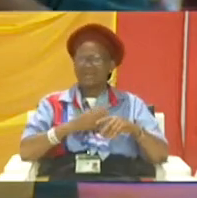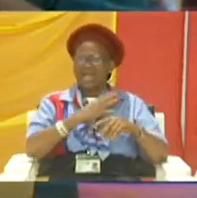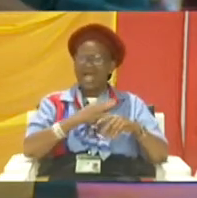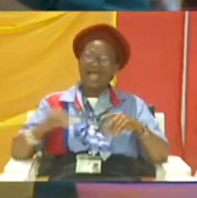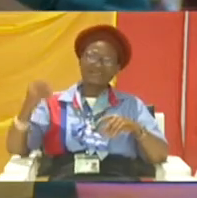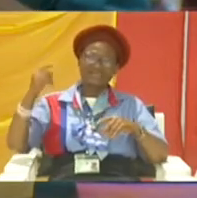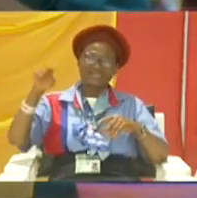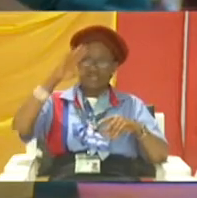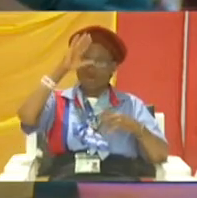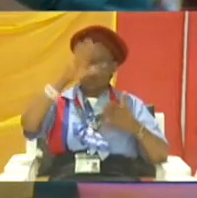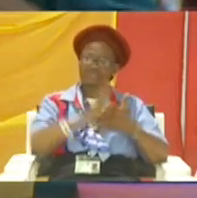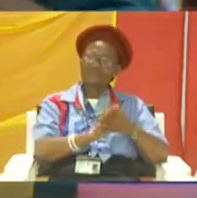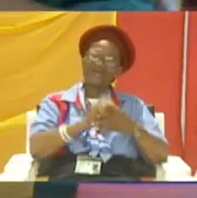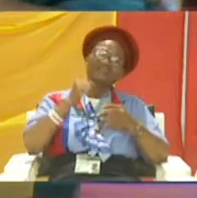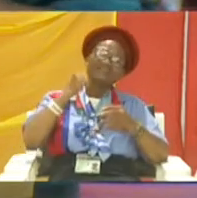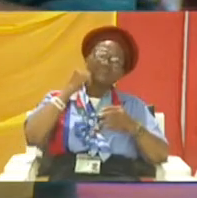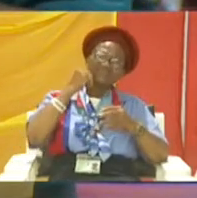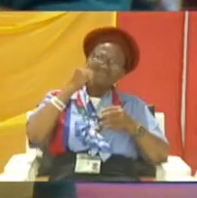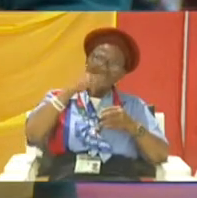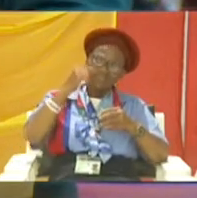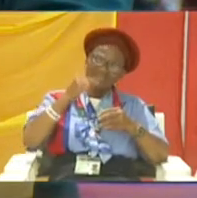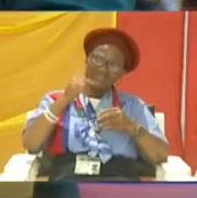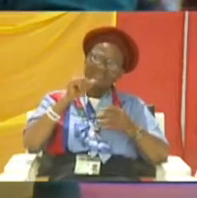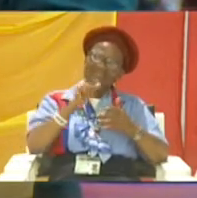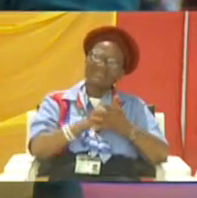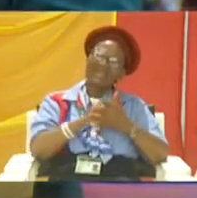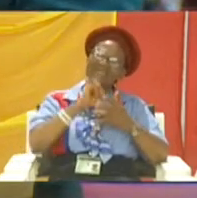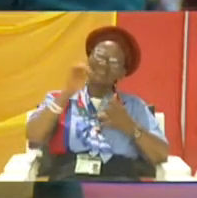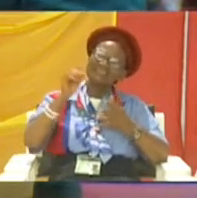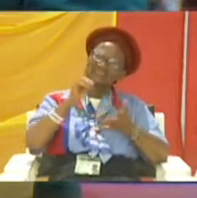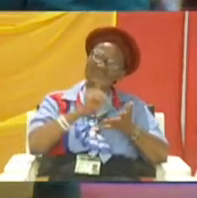said, that's the doctor's report.